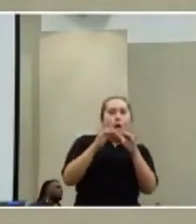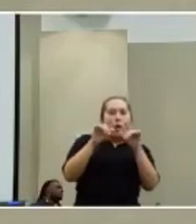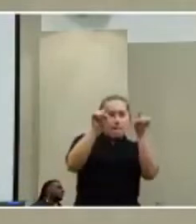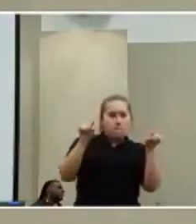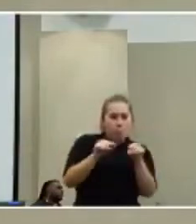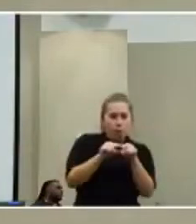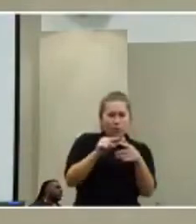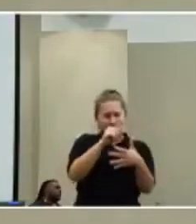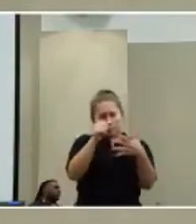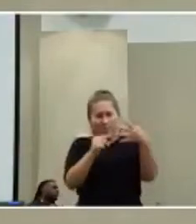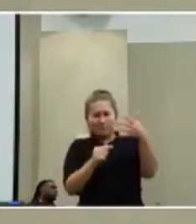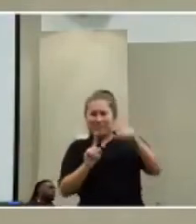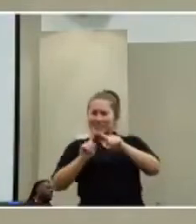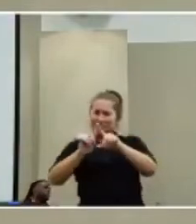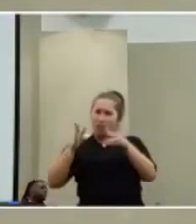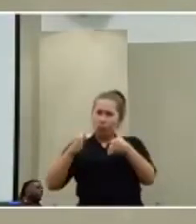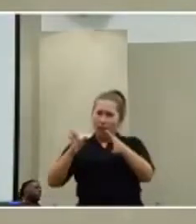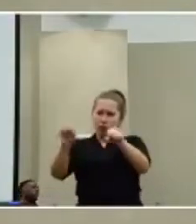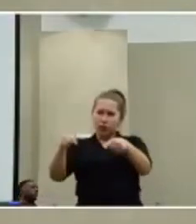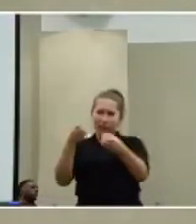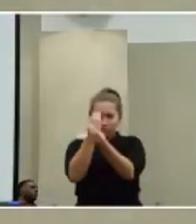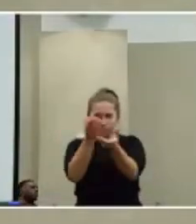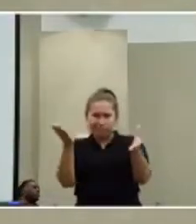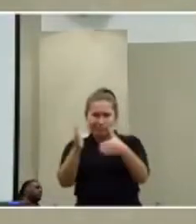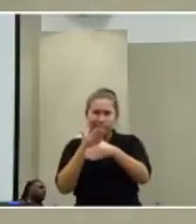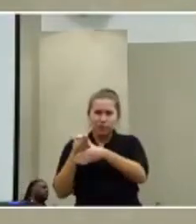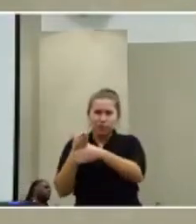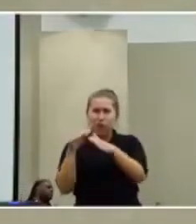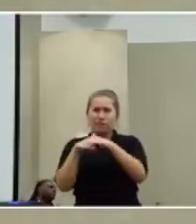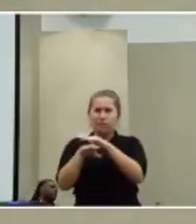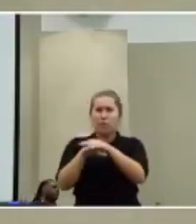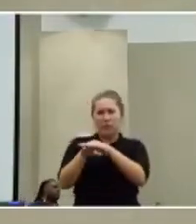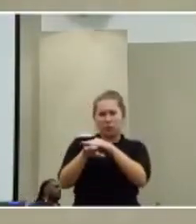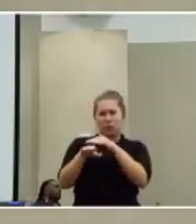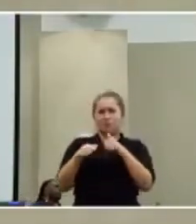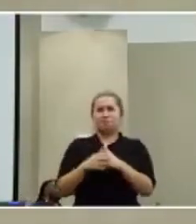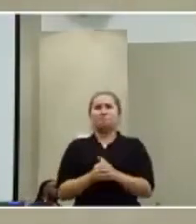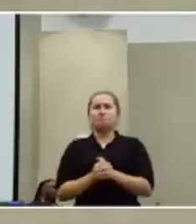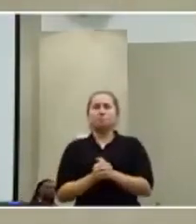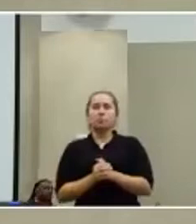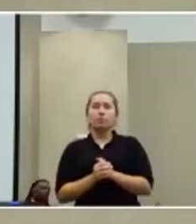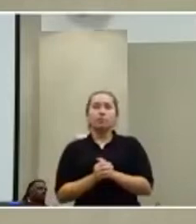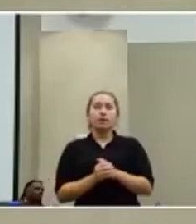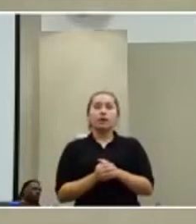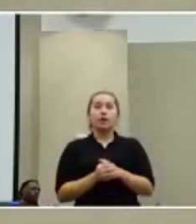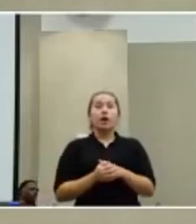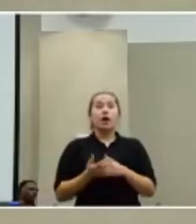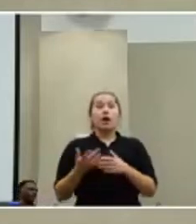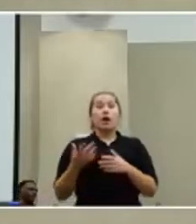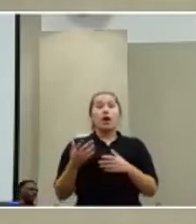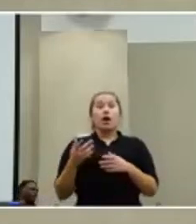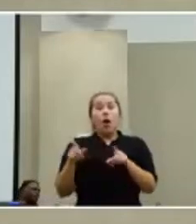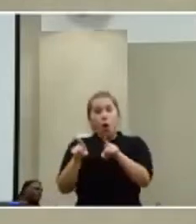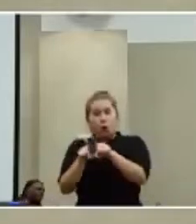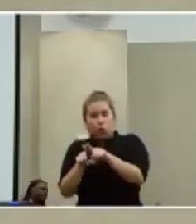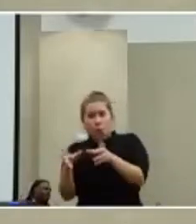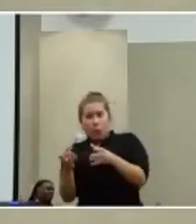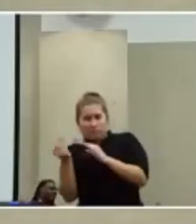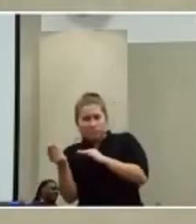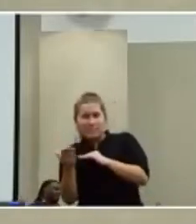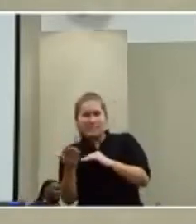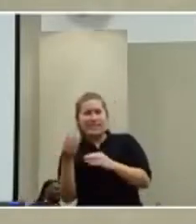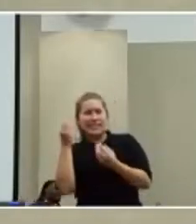other ways to democratize and share that information in accessible ways, and to think of new strategies